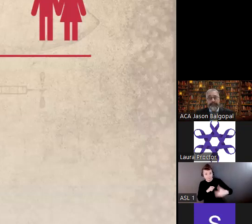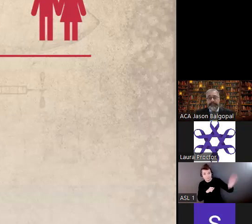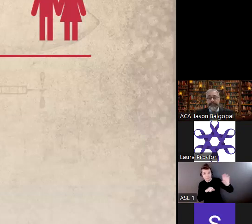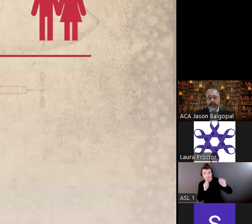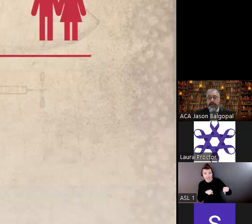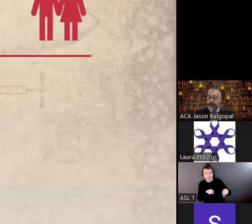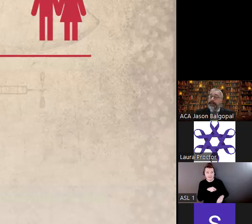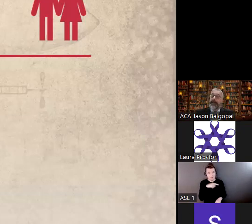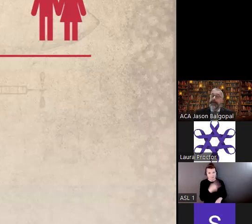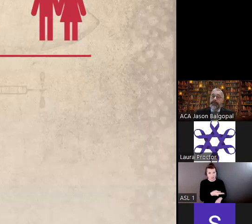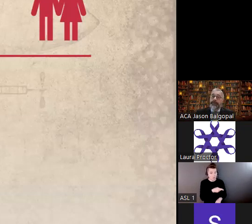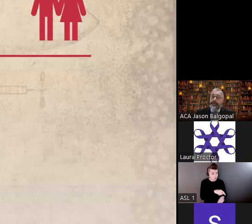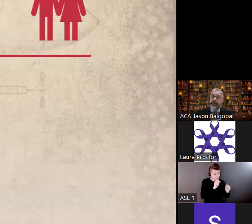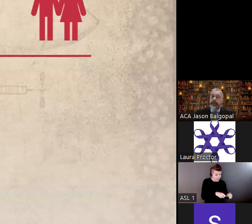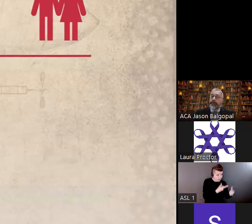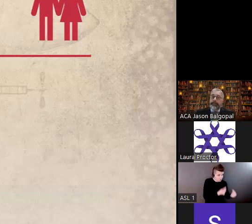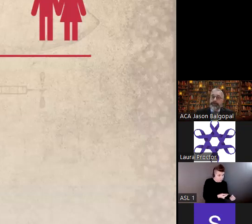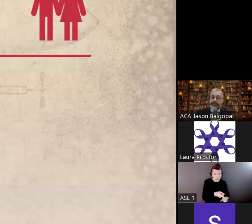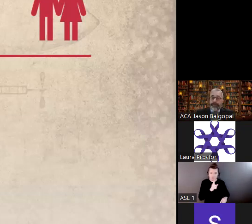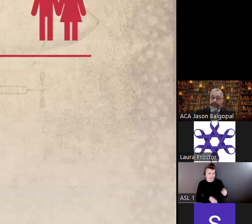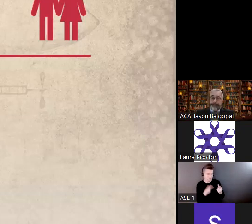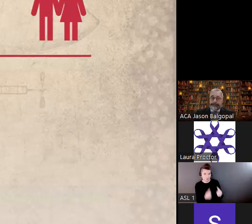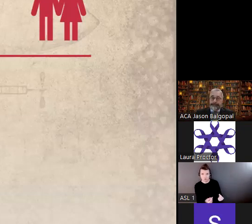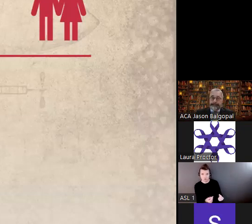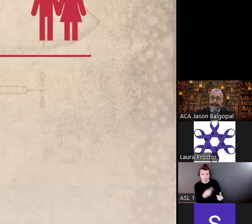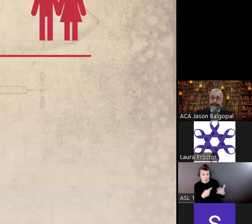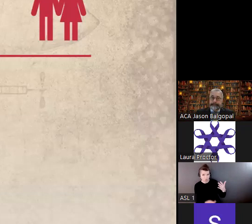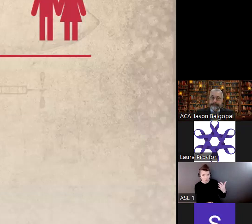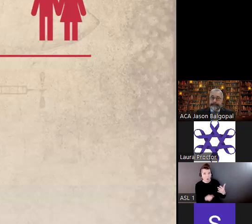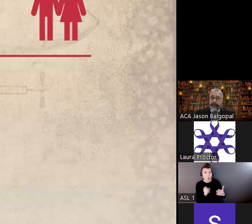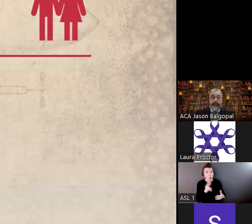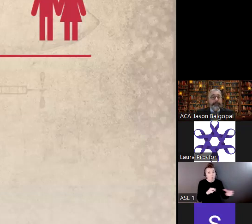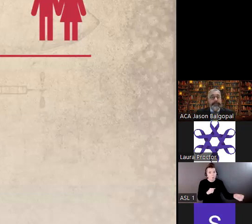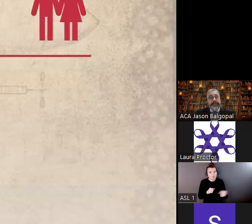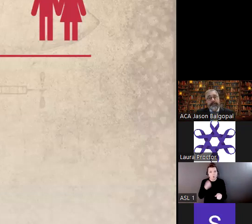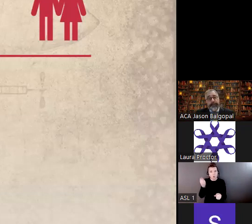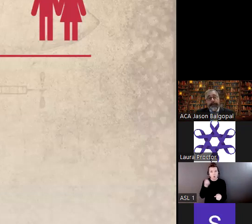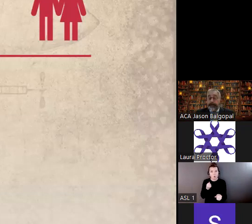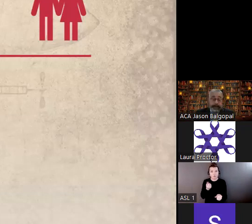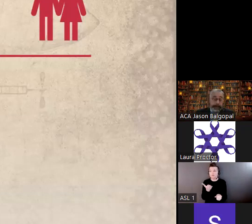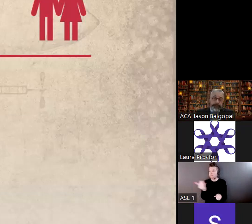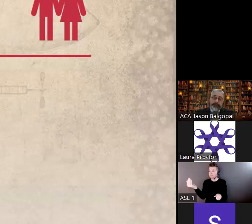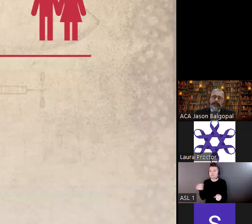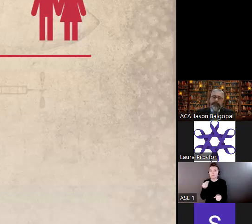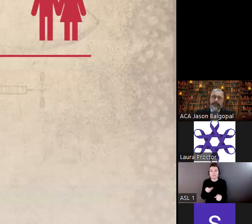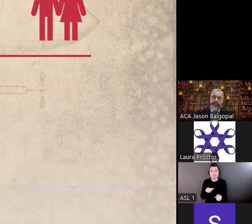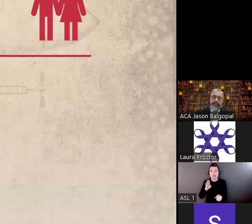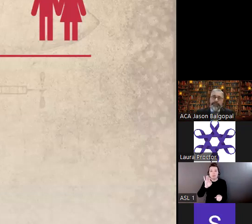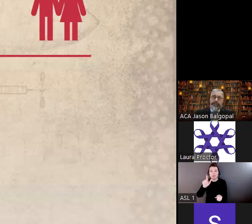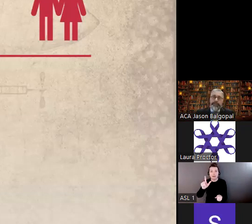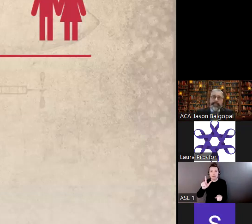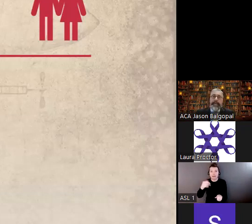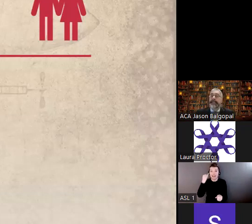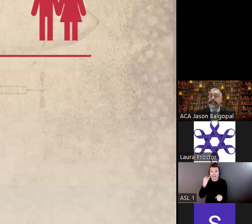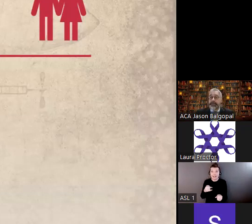person, but they might also hold the person for bail. When the person's held for bail, they're actually brought before a